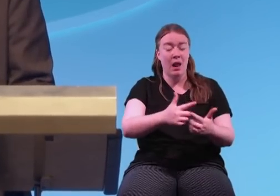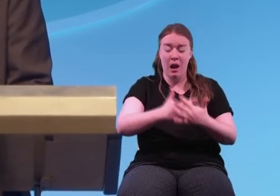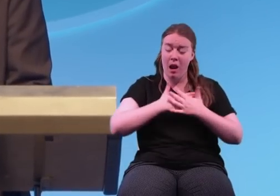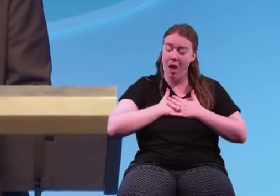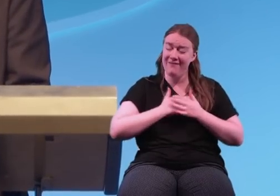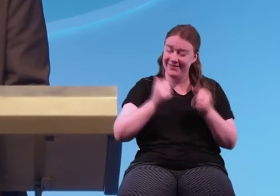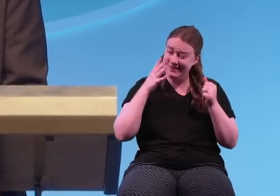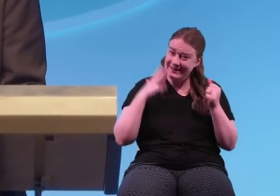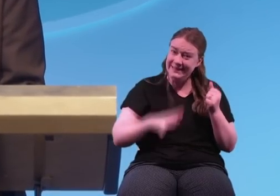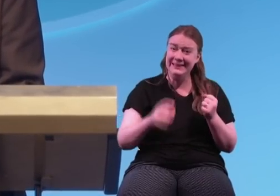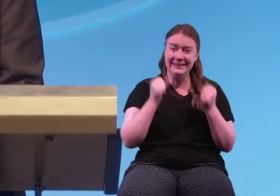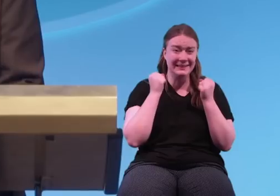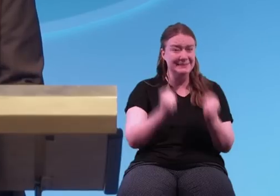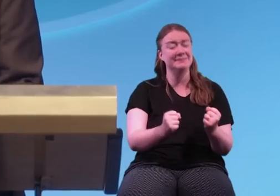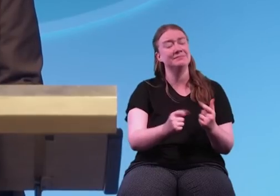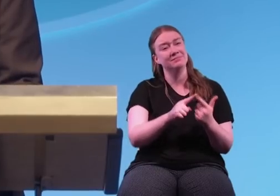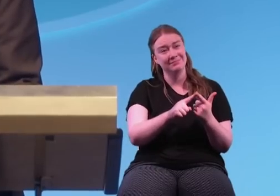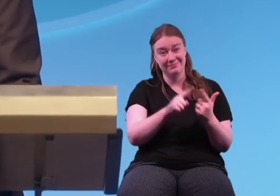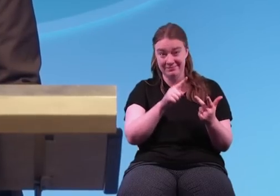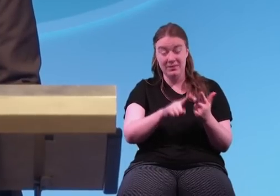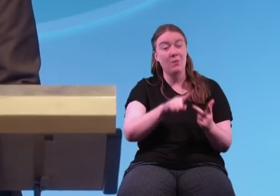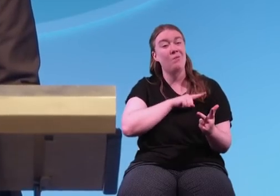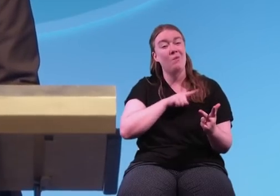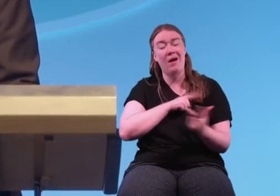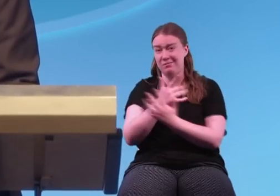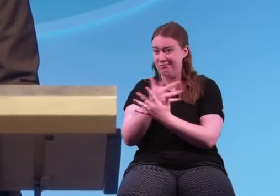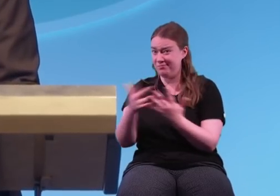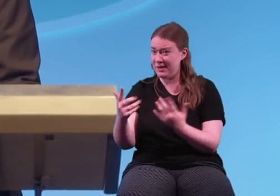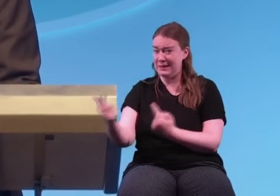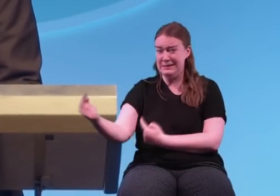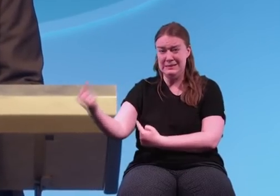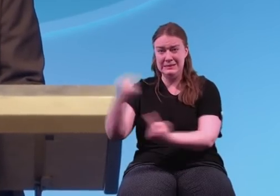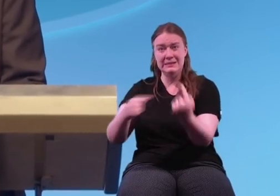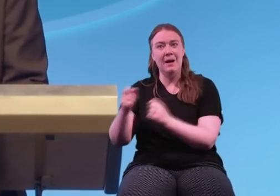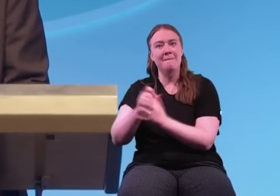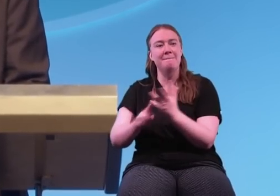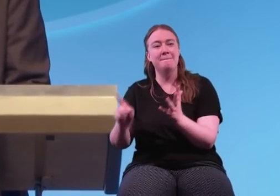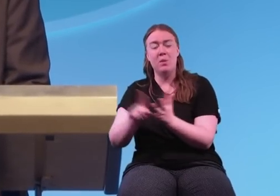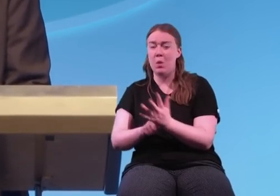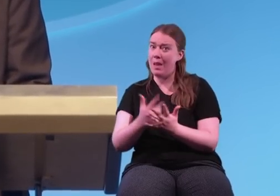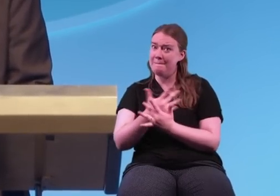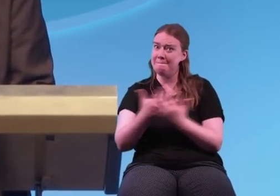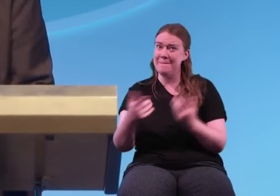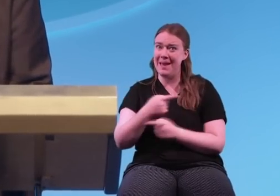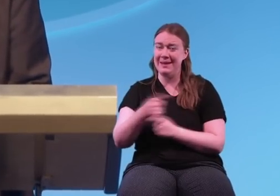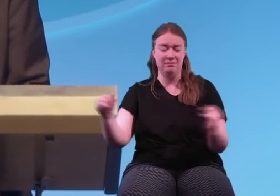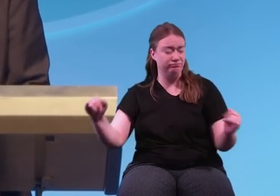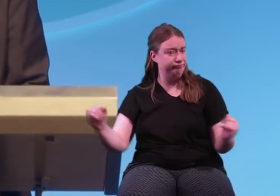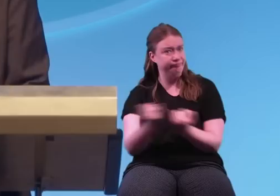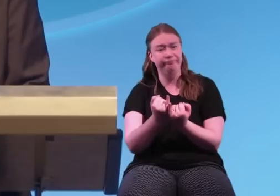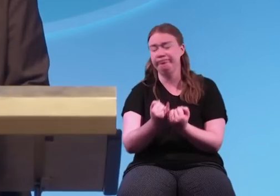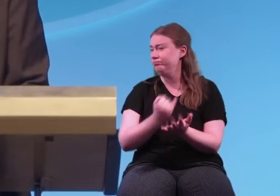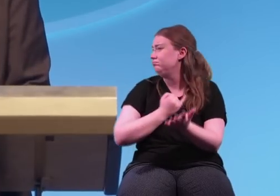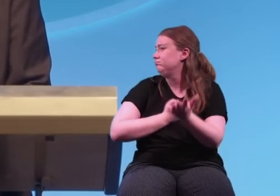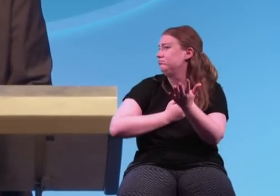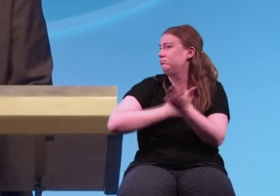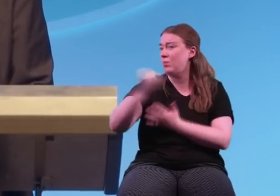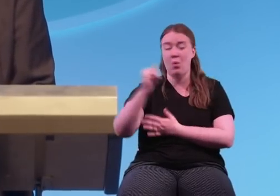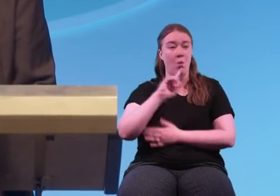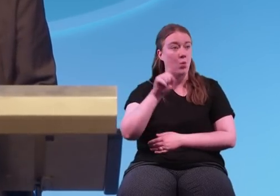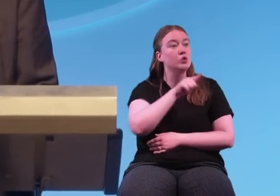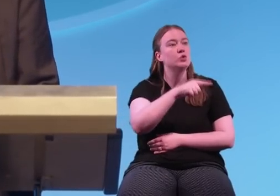to pursue those who clearly are disinterested in what you have to say, many who are radically opposed to the story you're going to